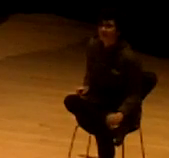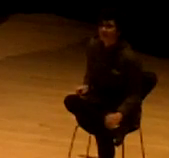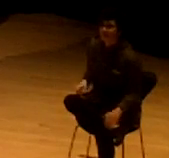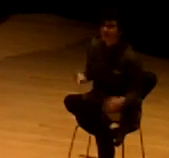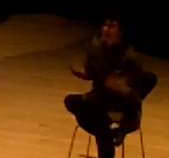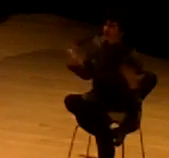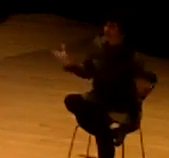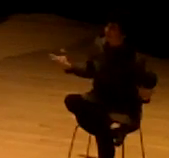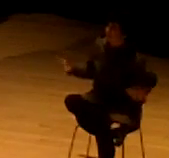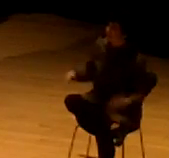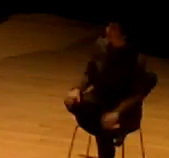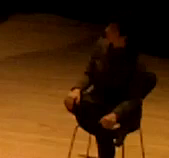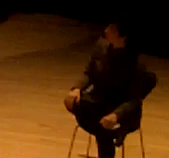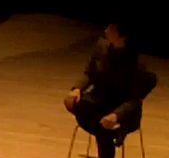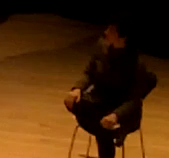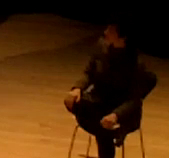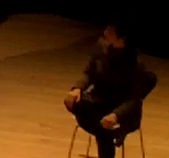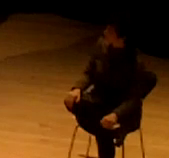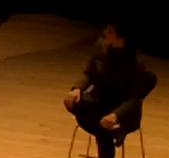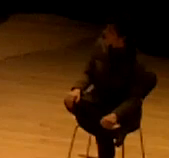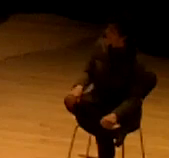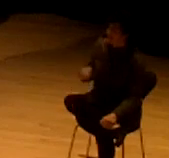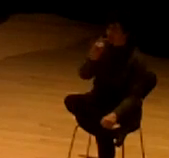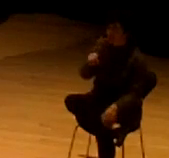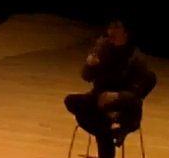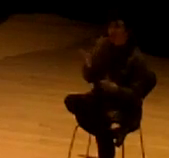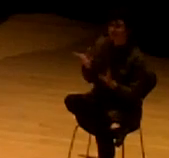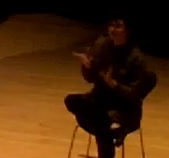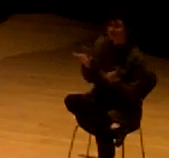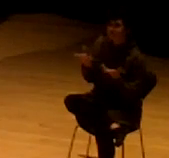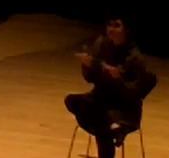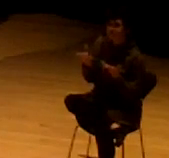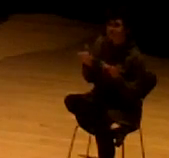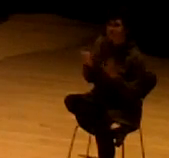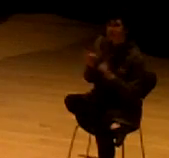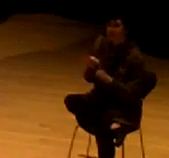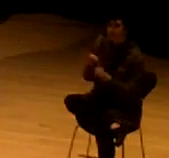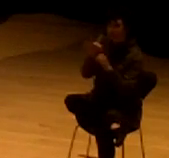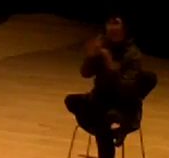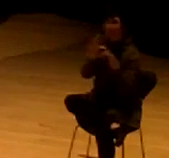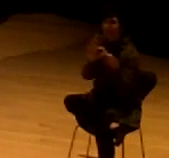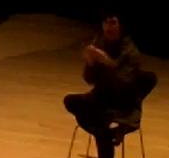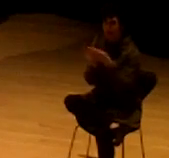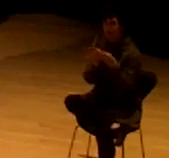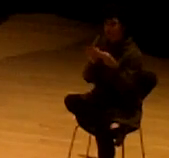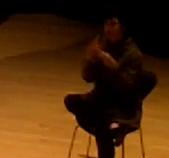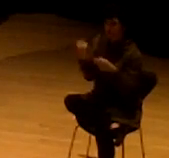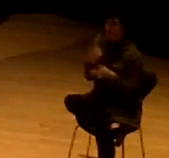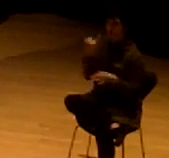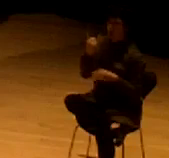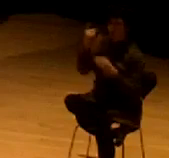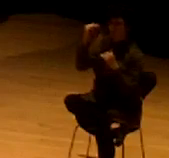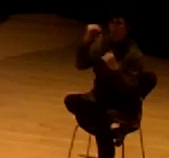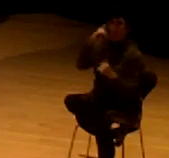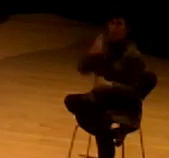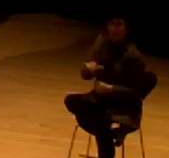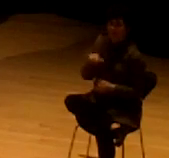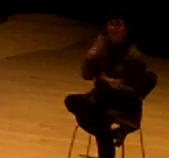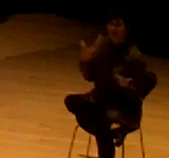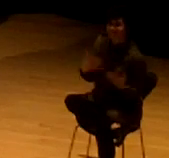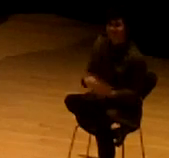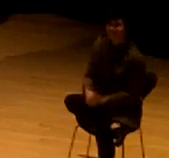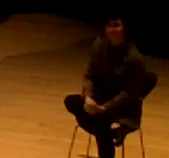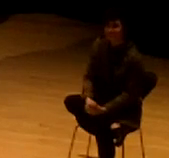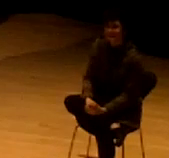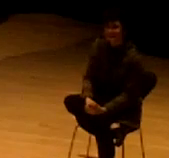her what she knows. You know, so this is a unique... This is a neat collaboration. You always hope for that in a collaborator, you